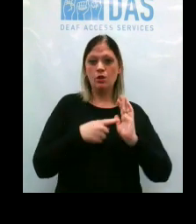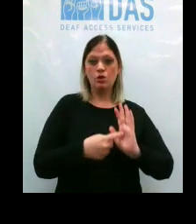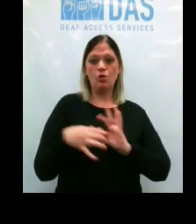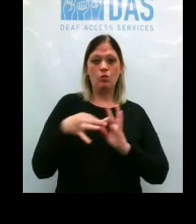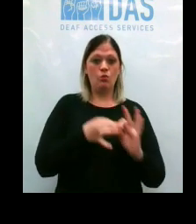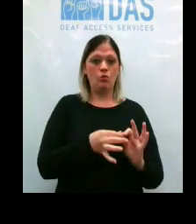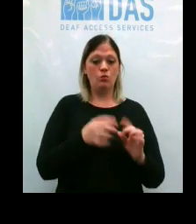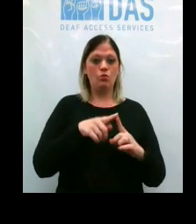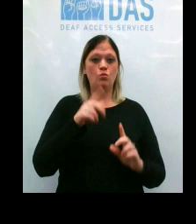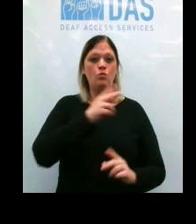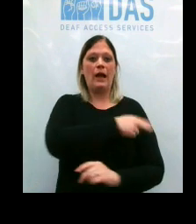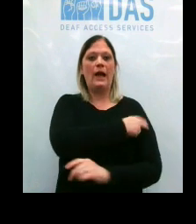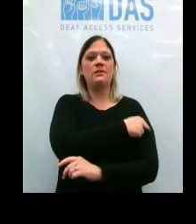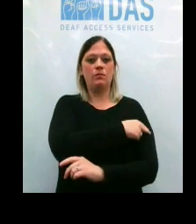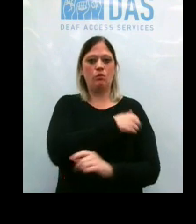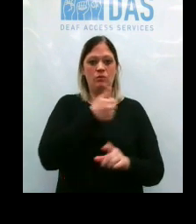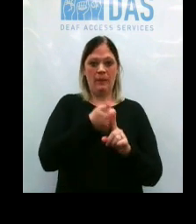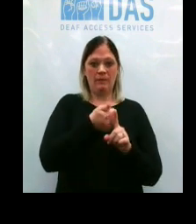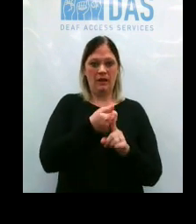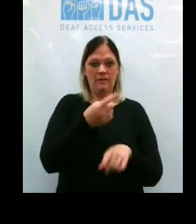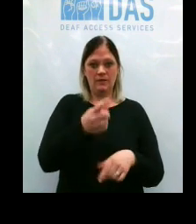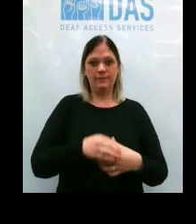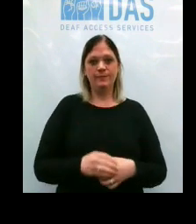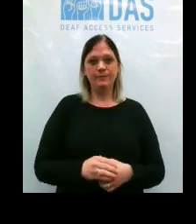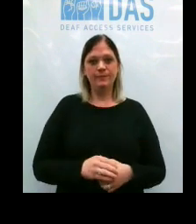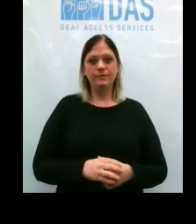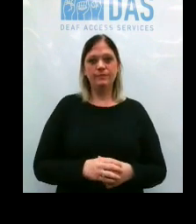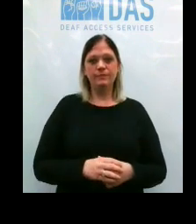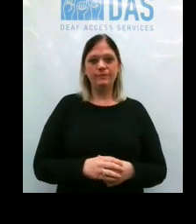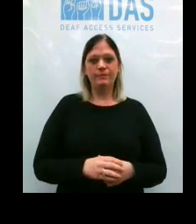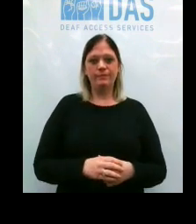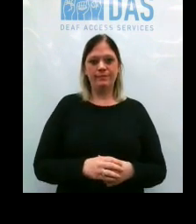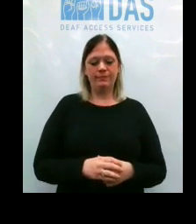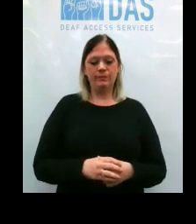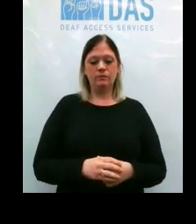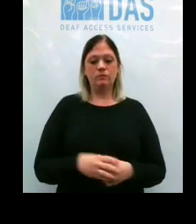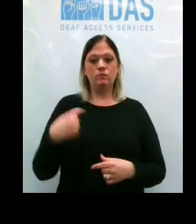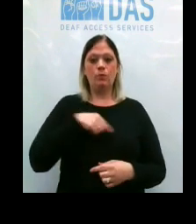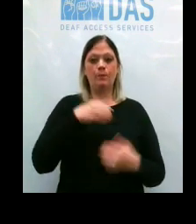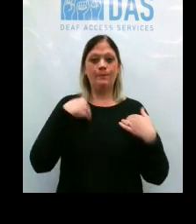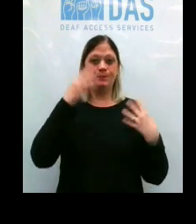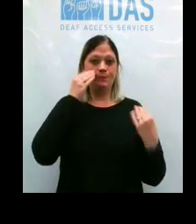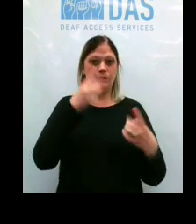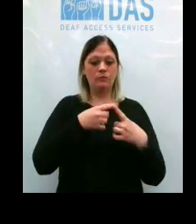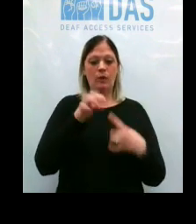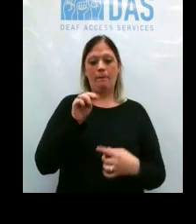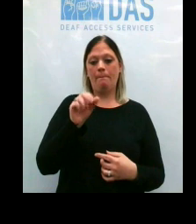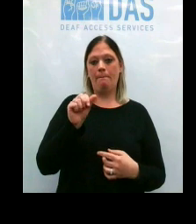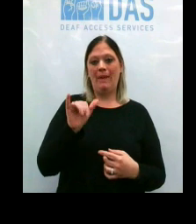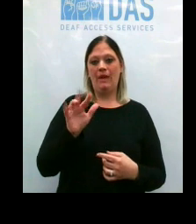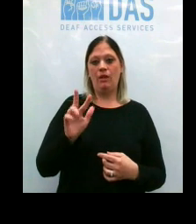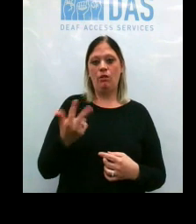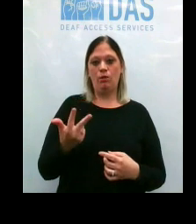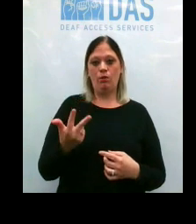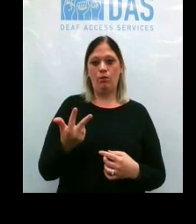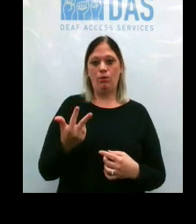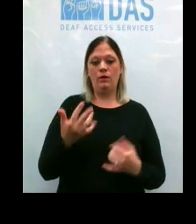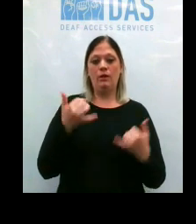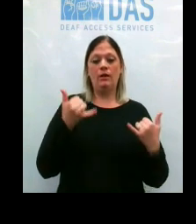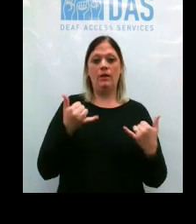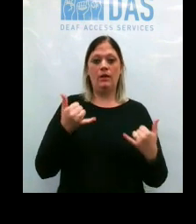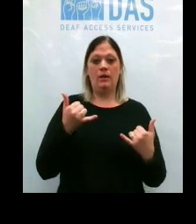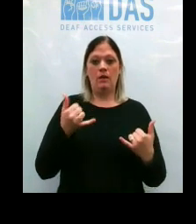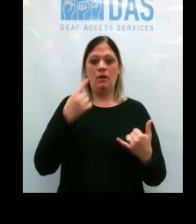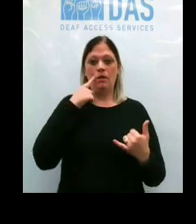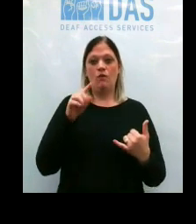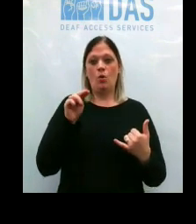regards to hospitalizations themselves. You will note we have the data here for May 3rd, and now I'm going to show you the data